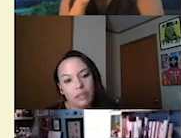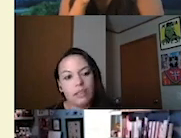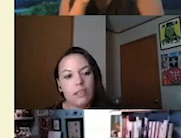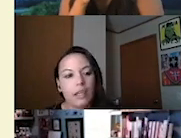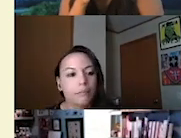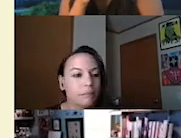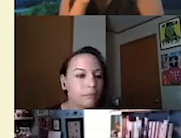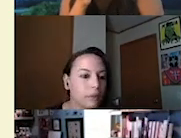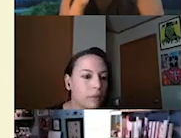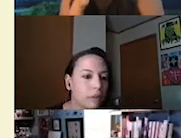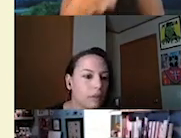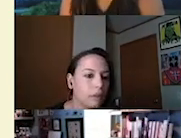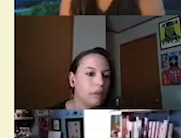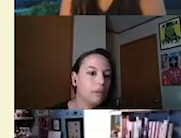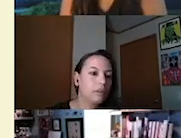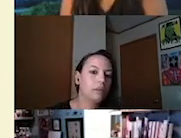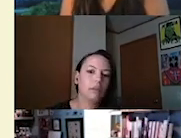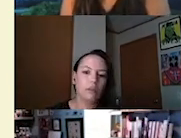can be used in design.